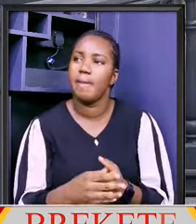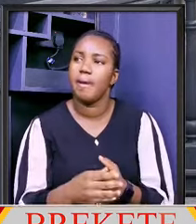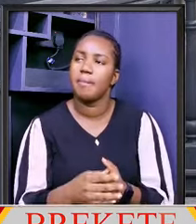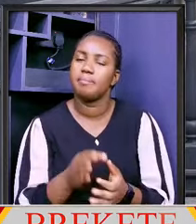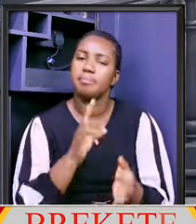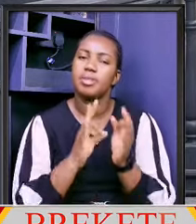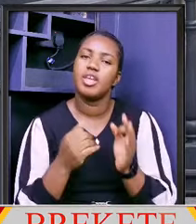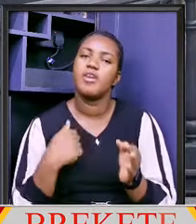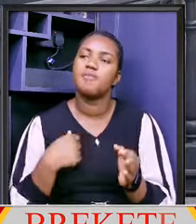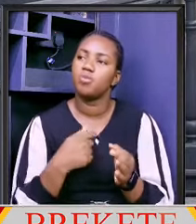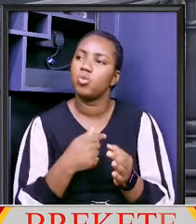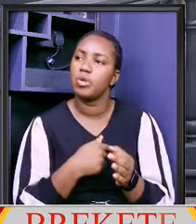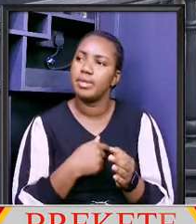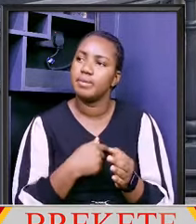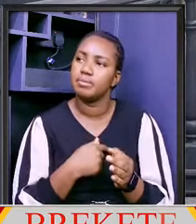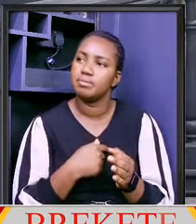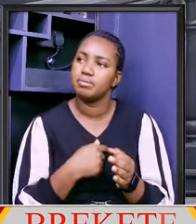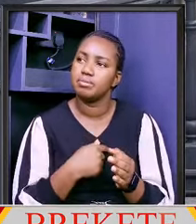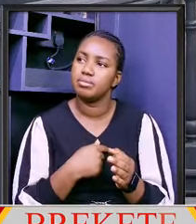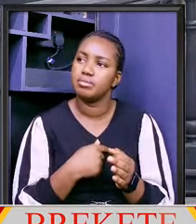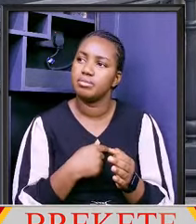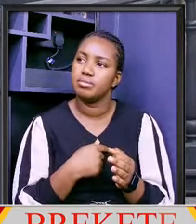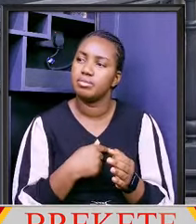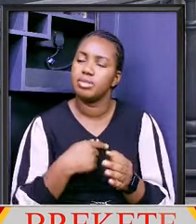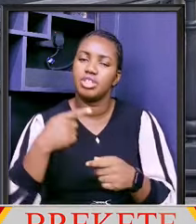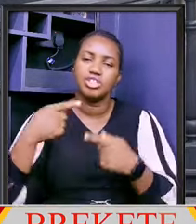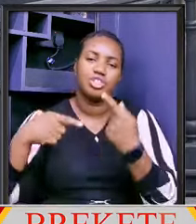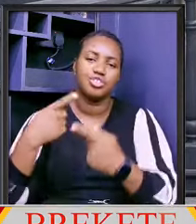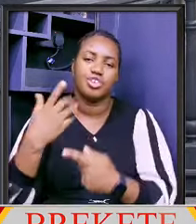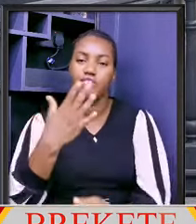we degenerate 50 naira here,